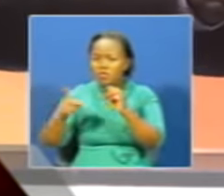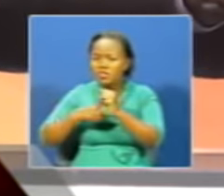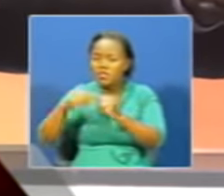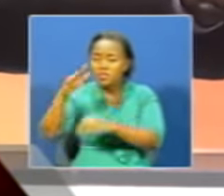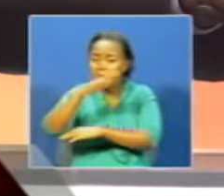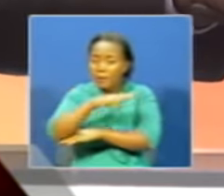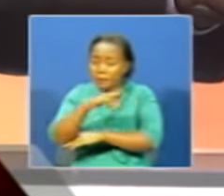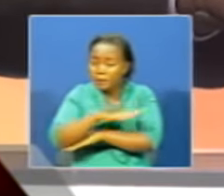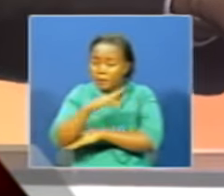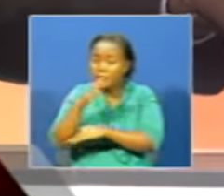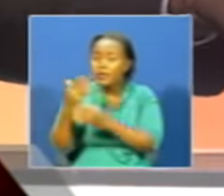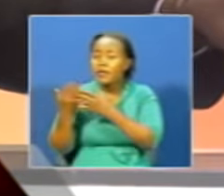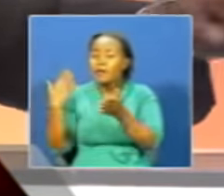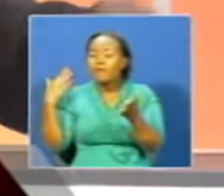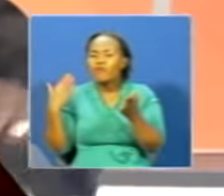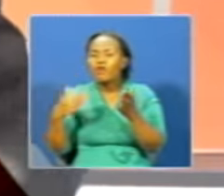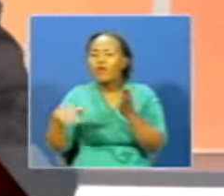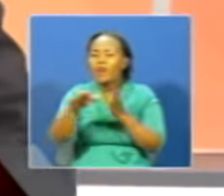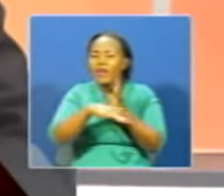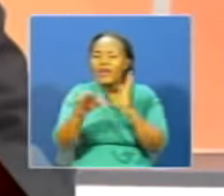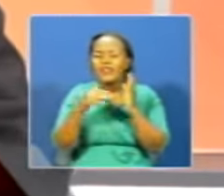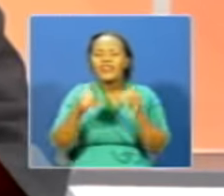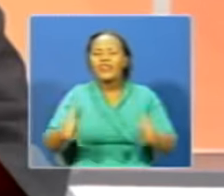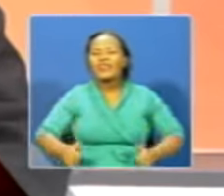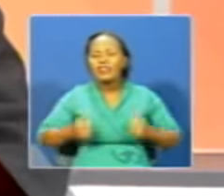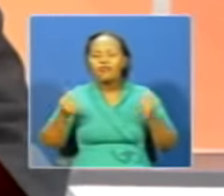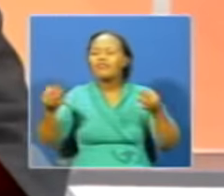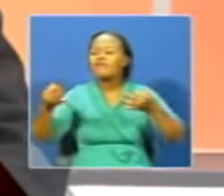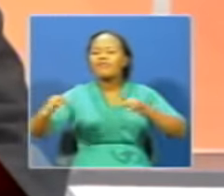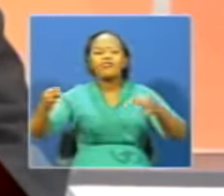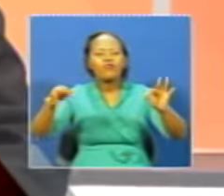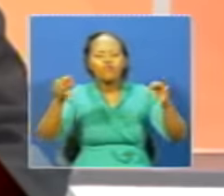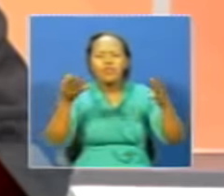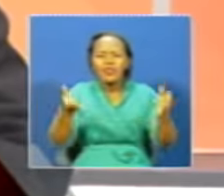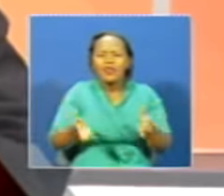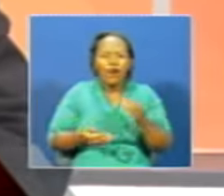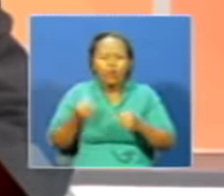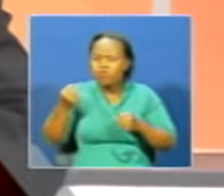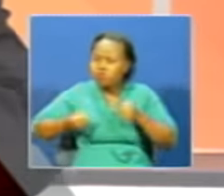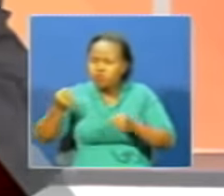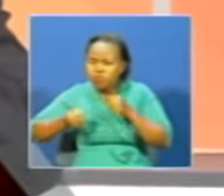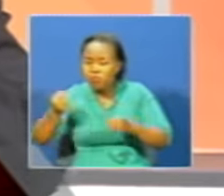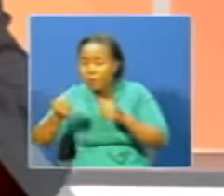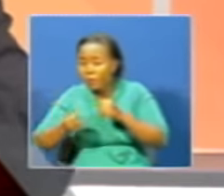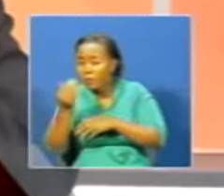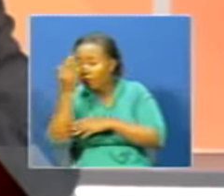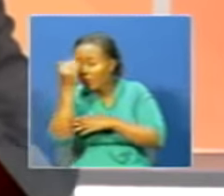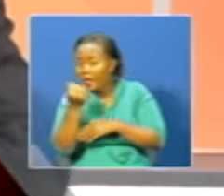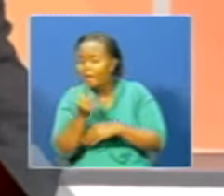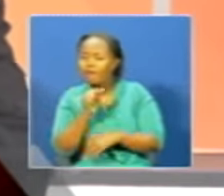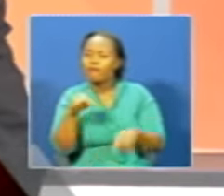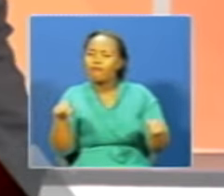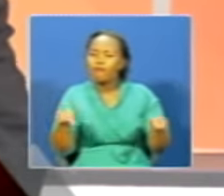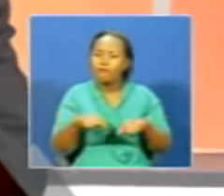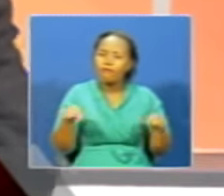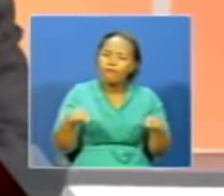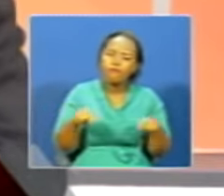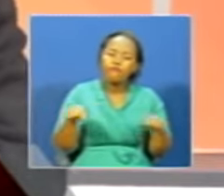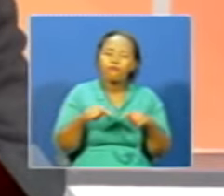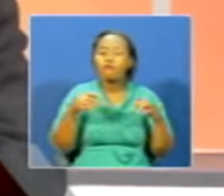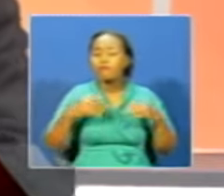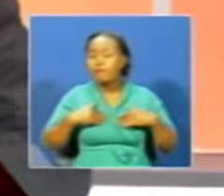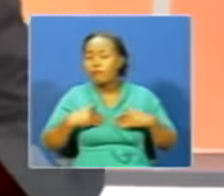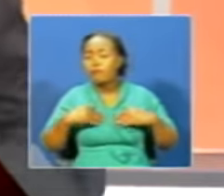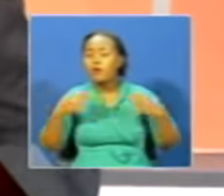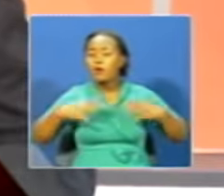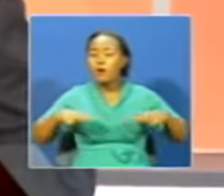you would stay freely and move freely up to 9 a.m., you're now disappearing very fast because the guys who are